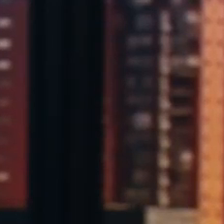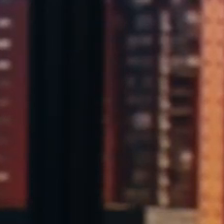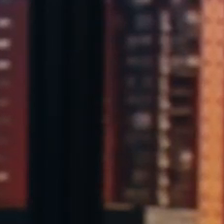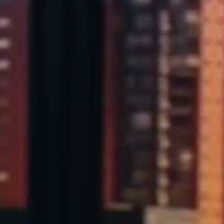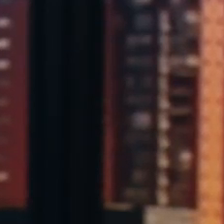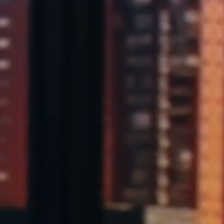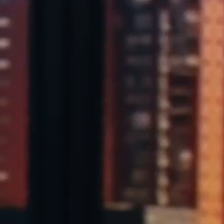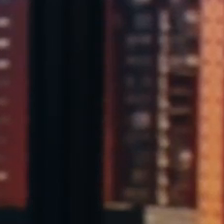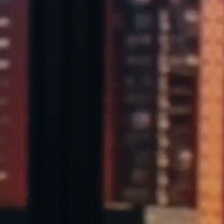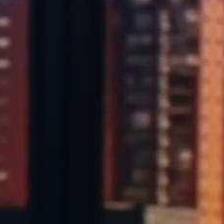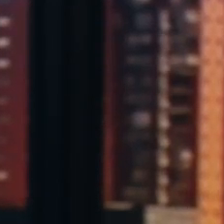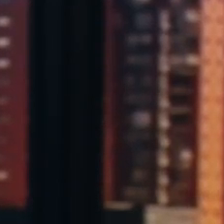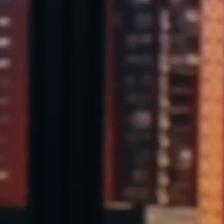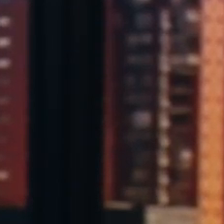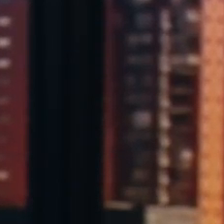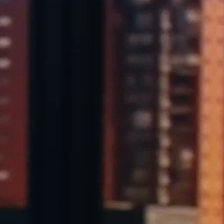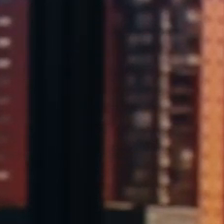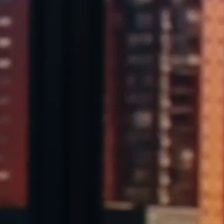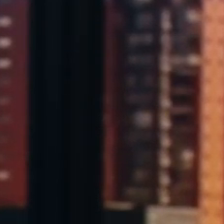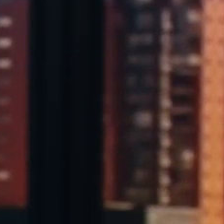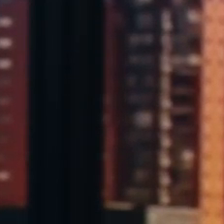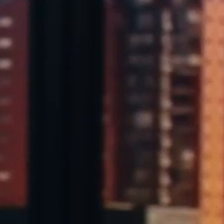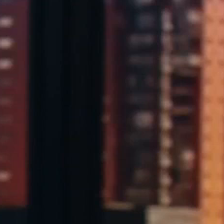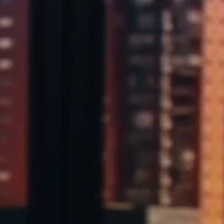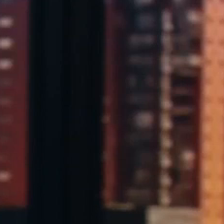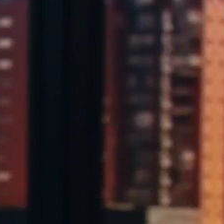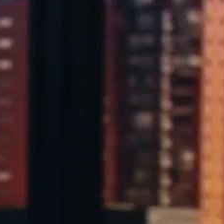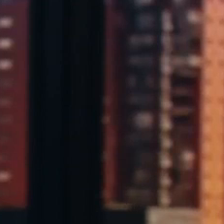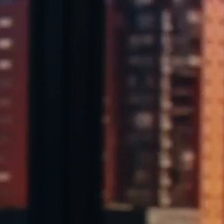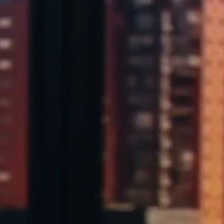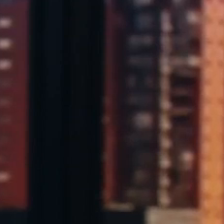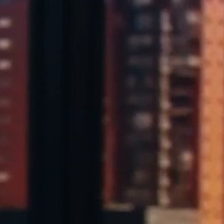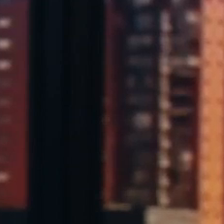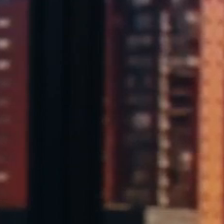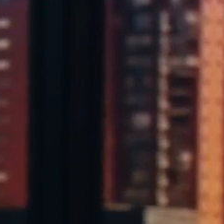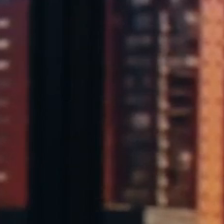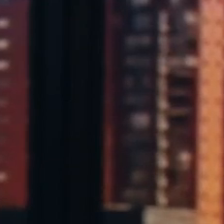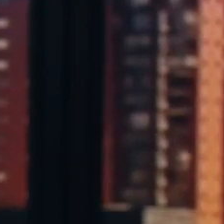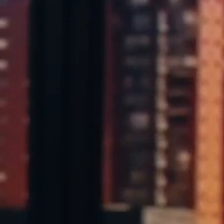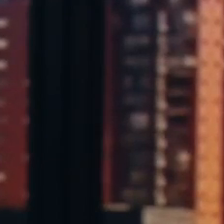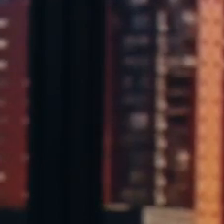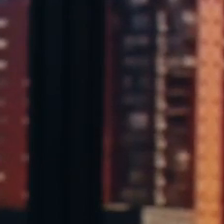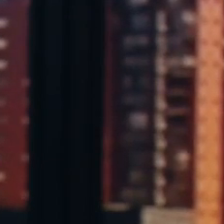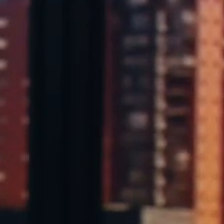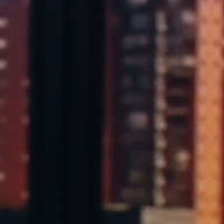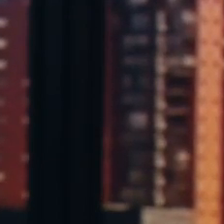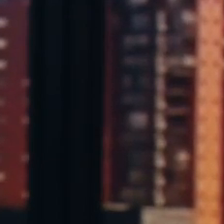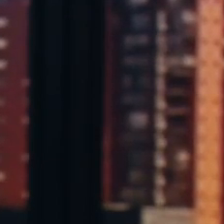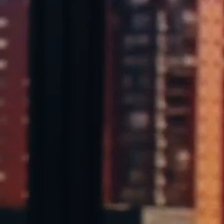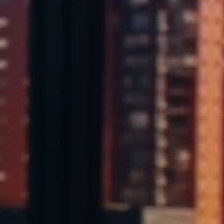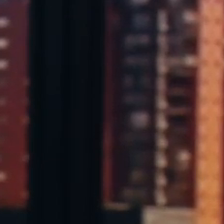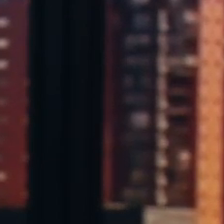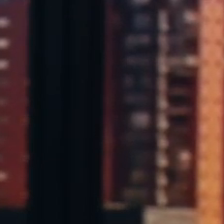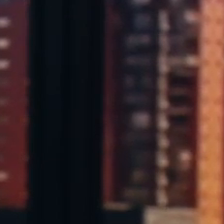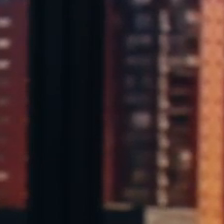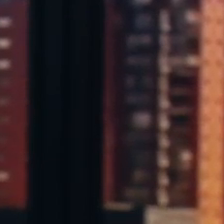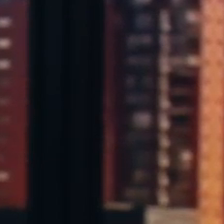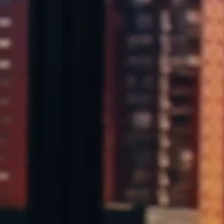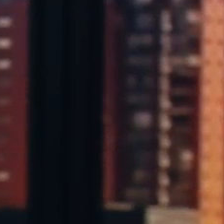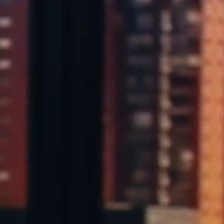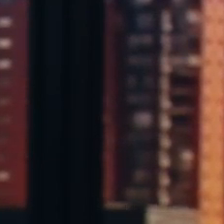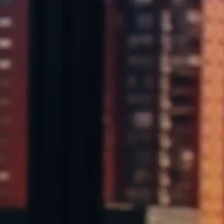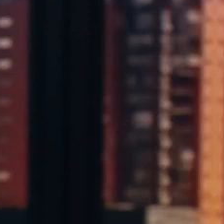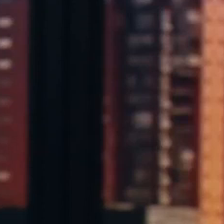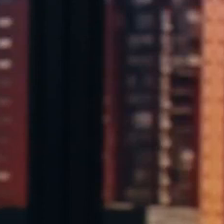cases of COVID-19 in Colorado. A number, though, the governor says is likely 3 or 4 times that. We also inexorably continue to